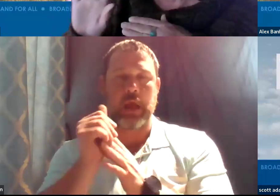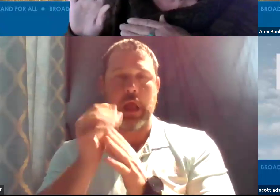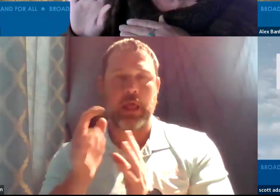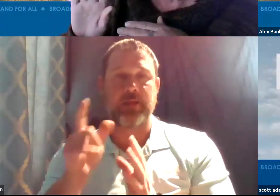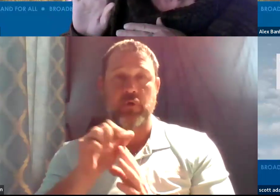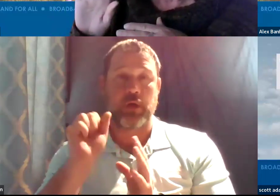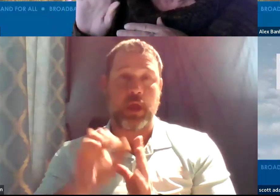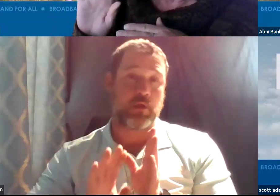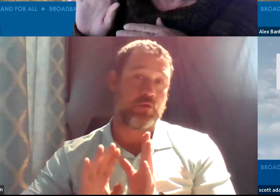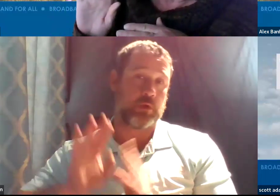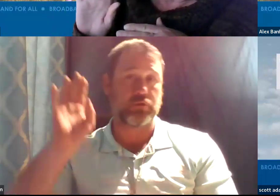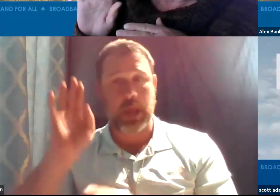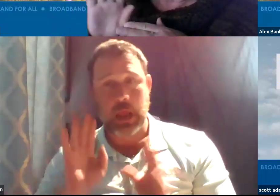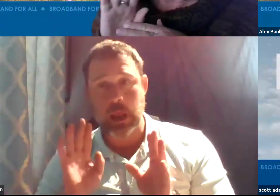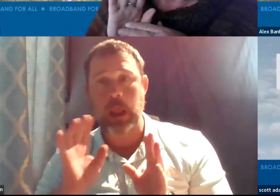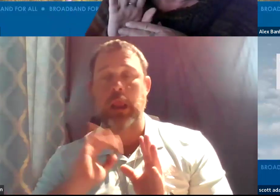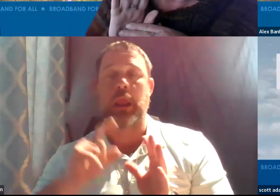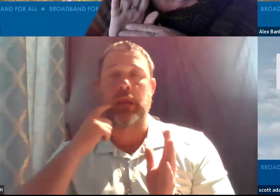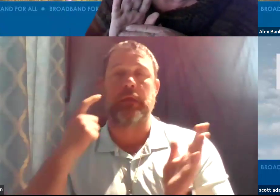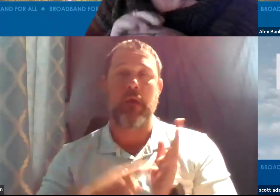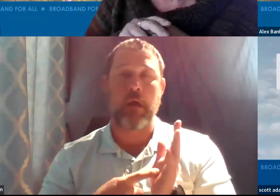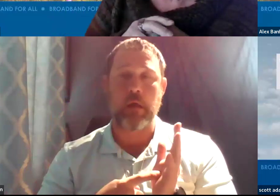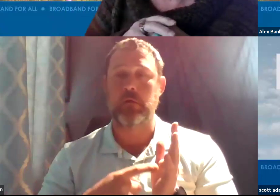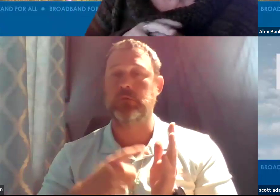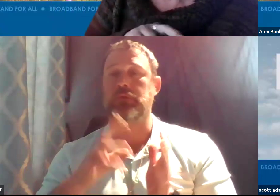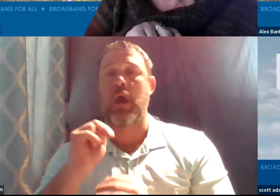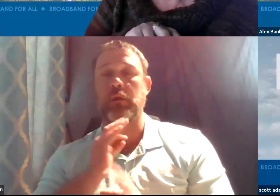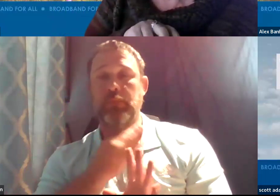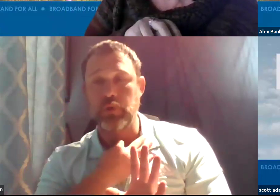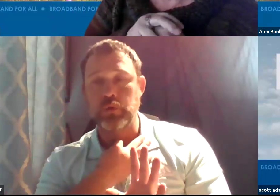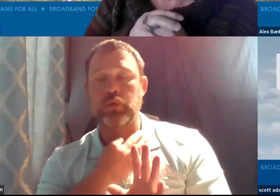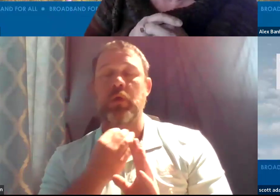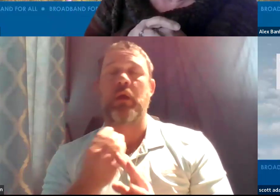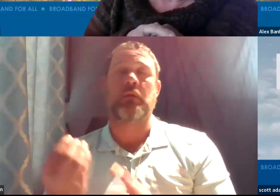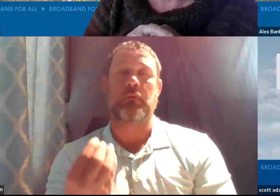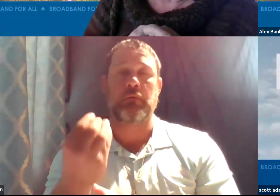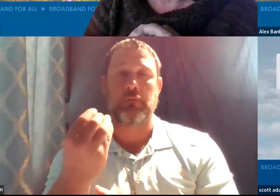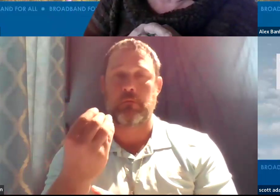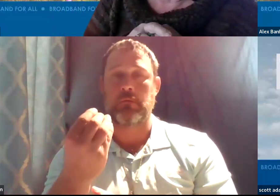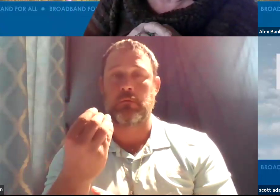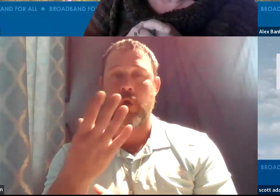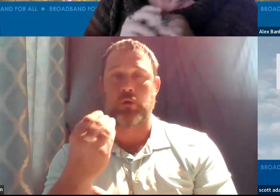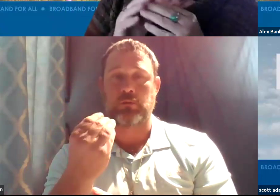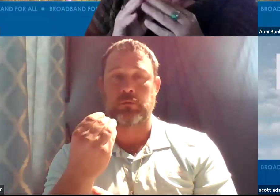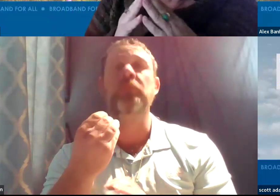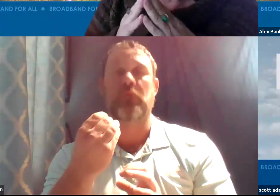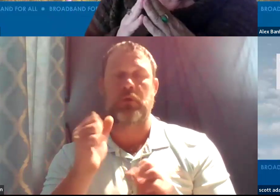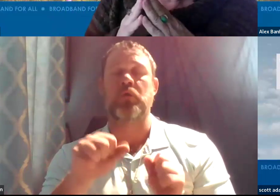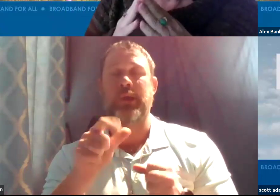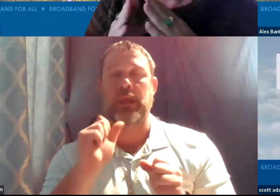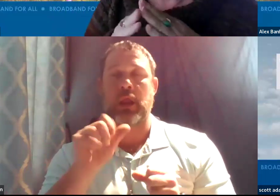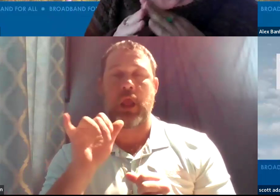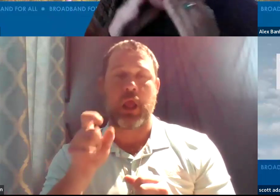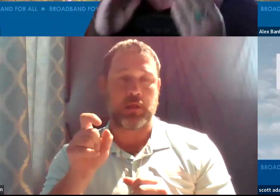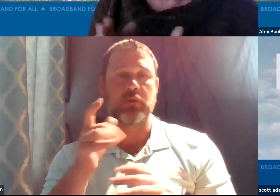raise your hand, and then I can acknowledge you and ask you to unmute and come on camera if you'd like to ask a question specifically. Alex is